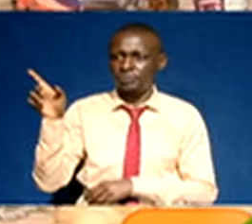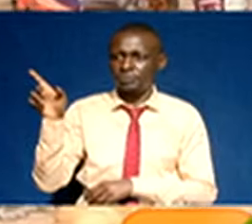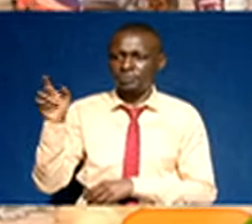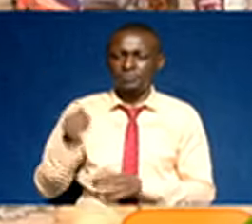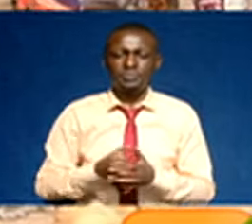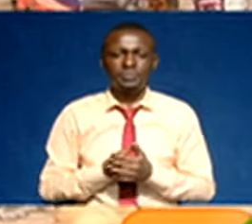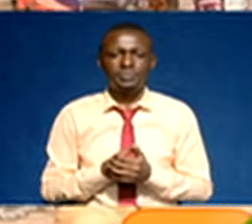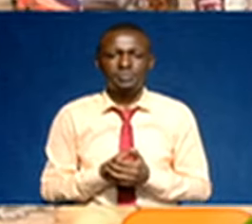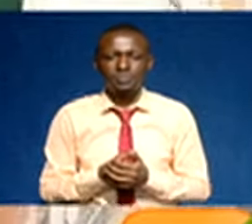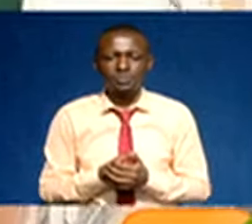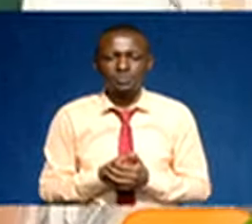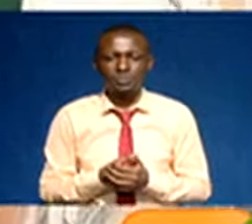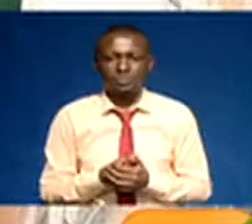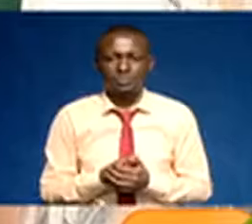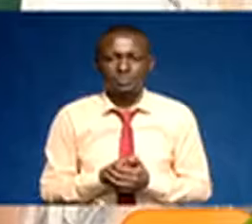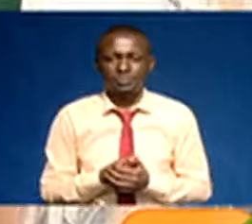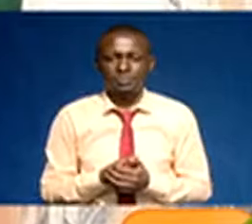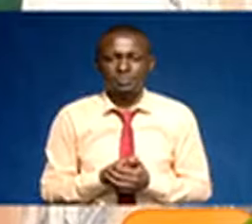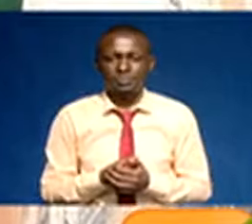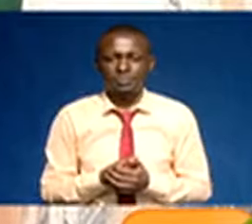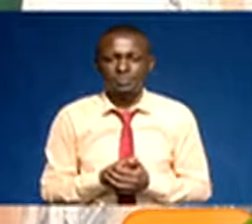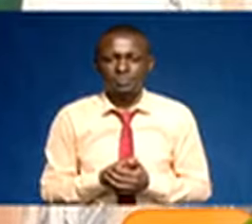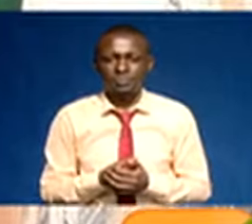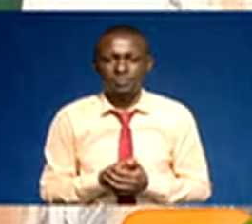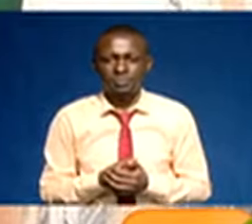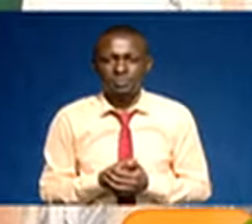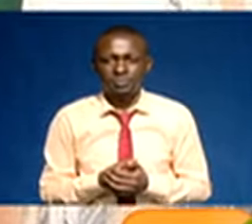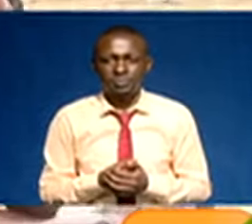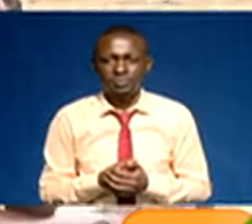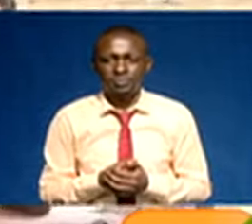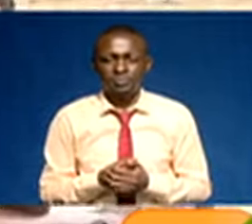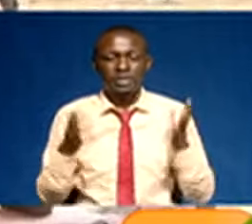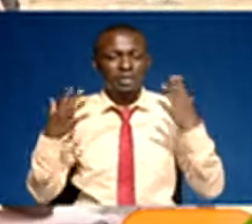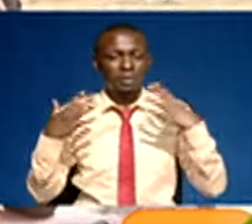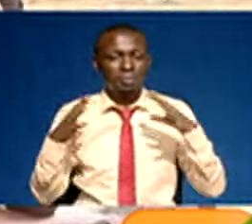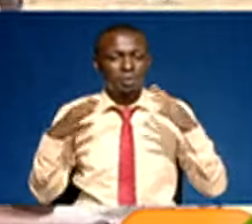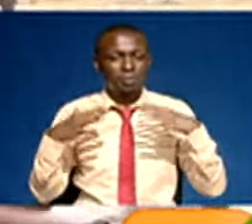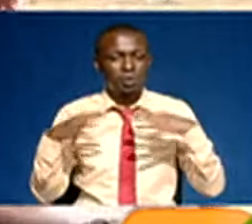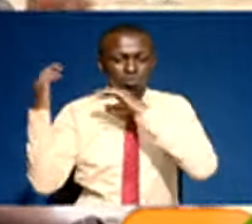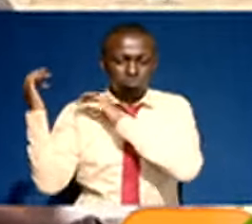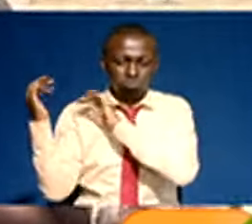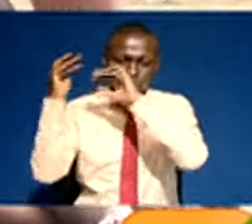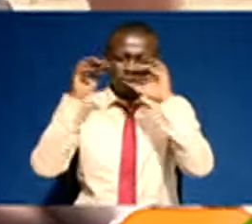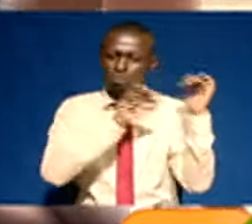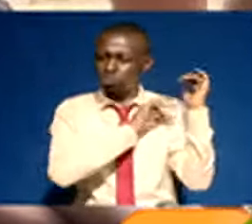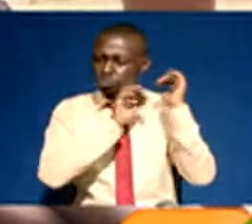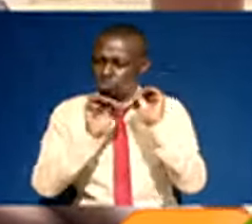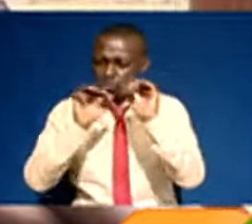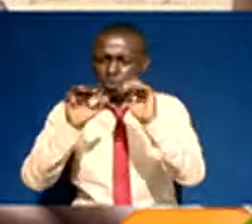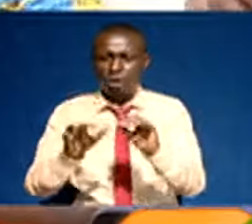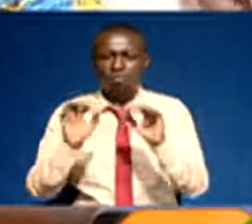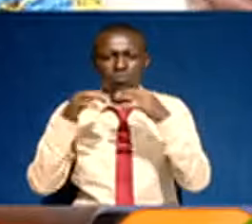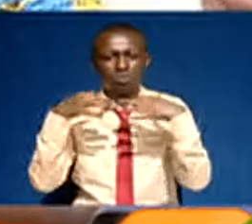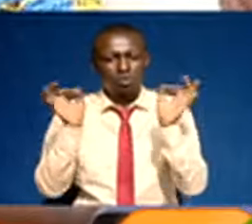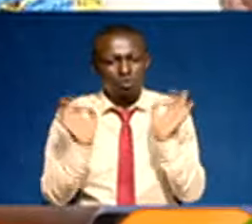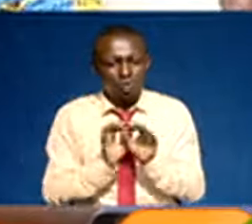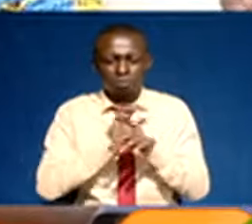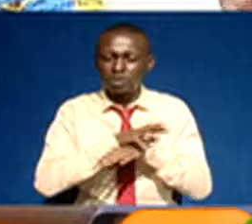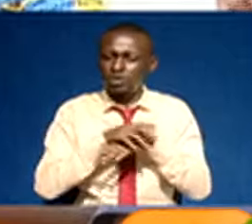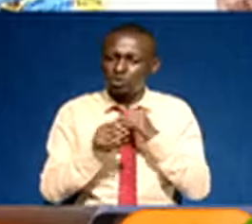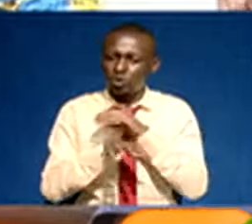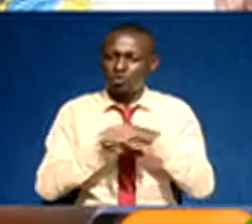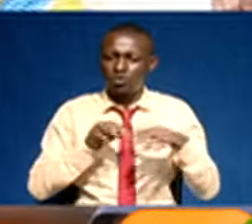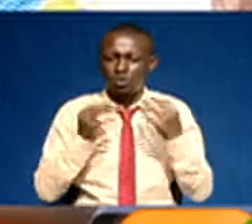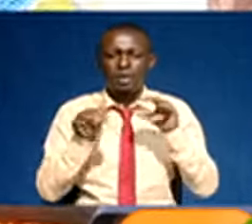Oldepe Isinya Village, Ilchamus Ward. Mourners have flocked Jane Kikenyi's home to condole with a family that has lost four of